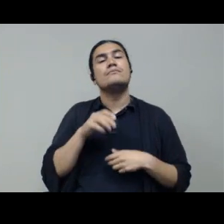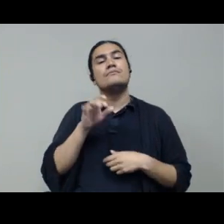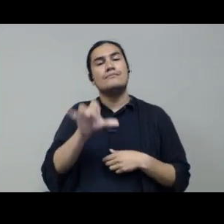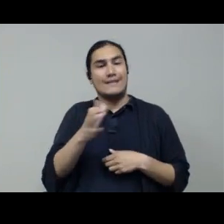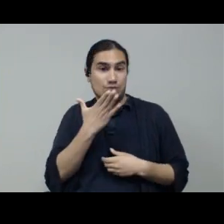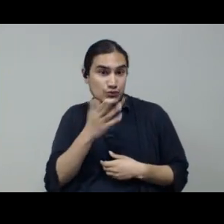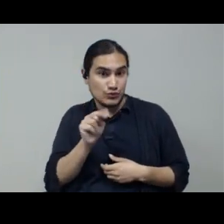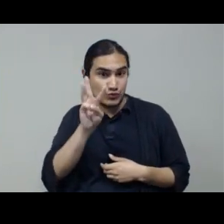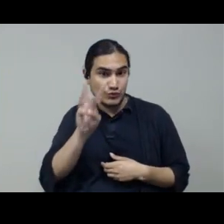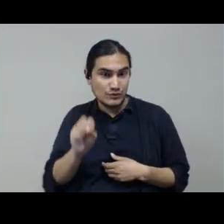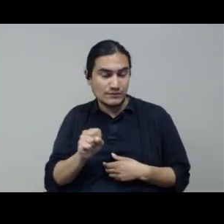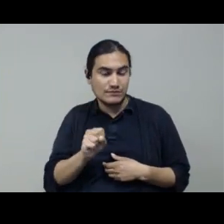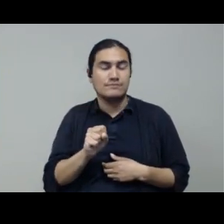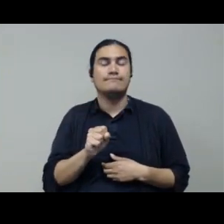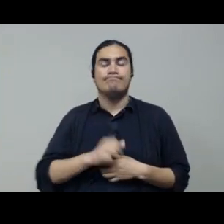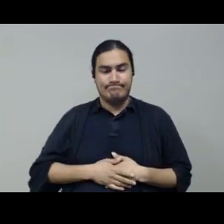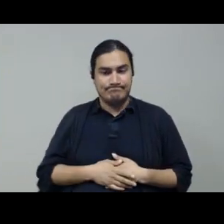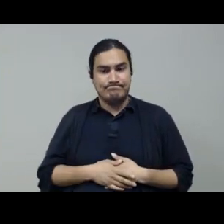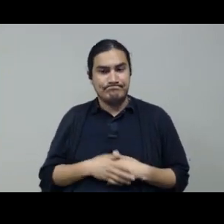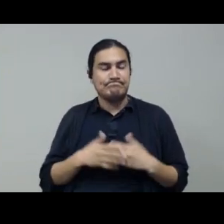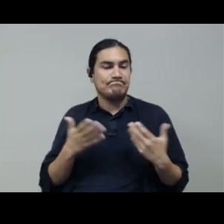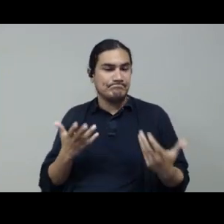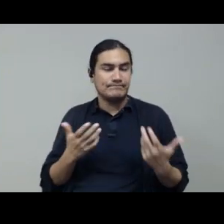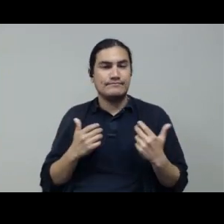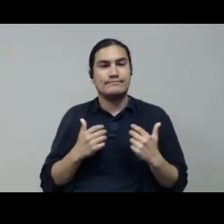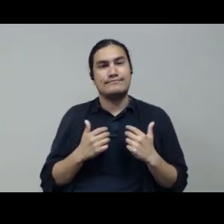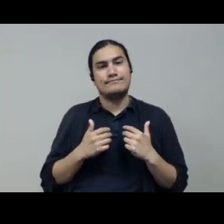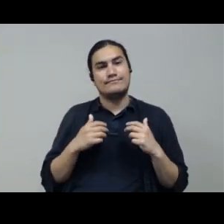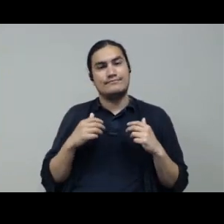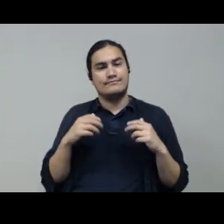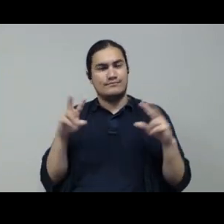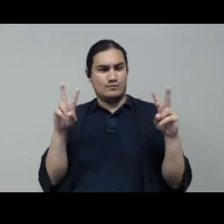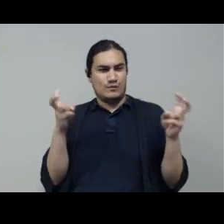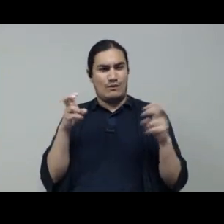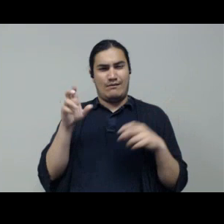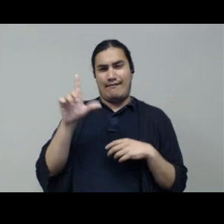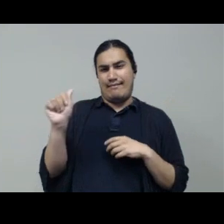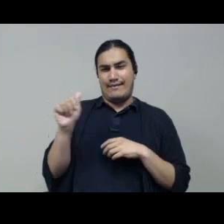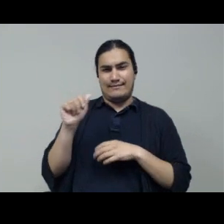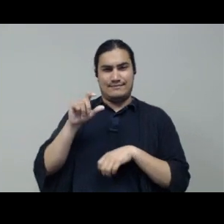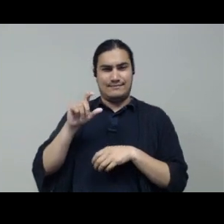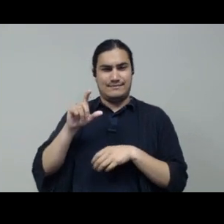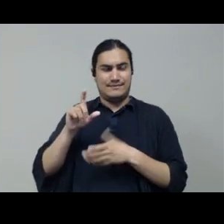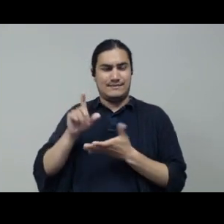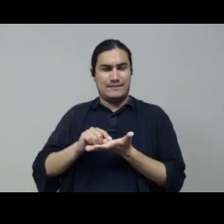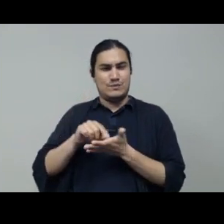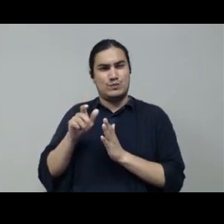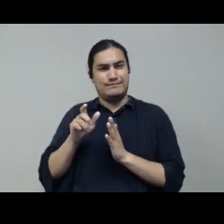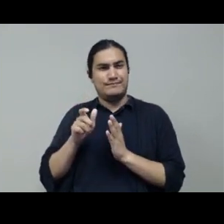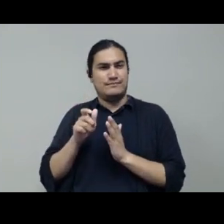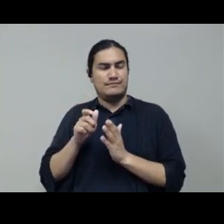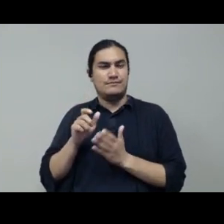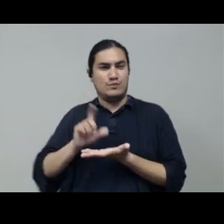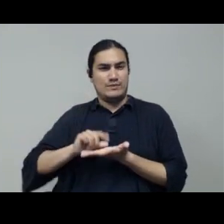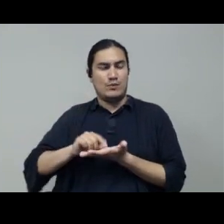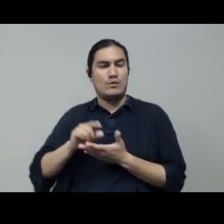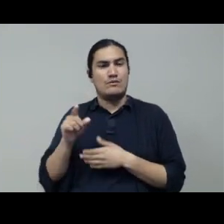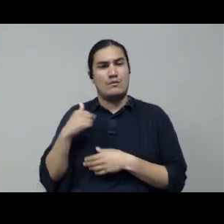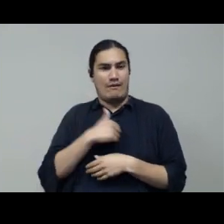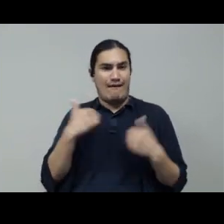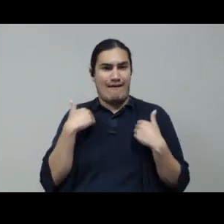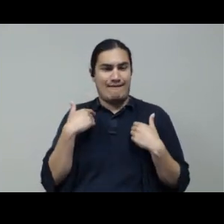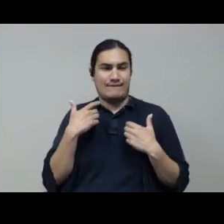news. And what was titled in the LA Times, Fresno having the hottest real estate market